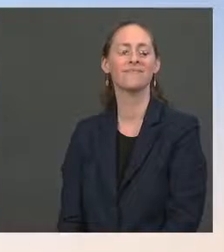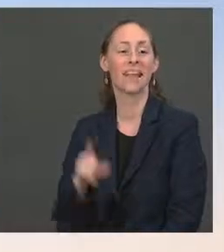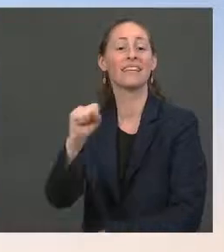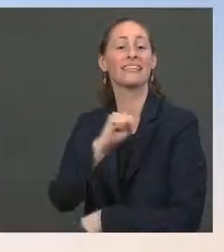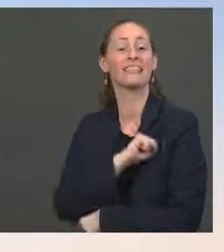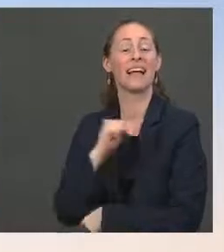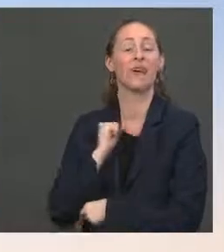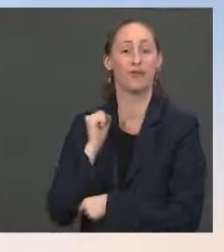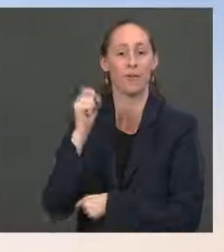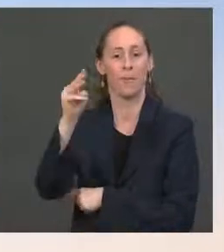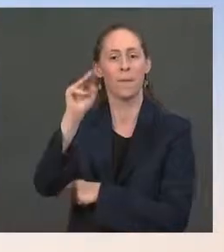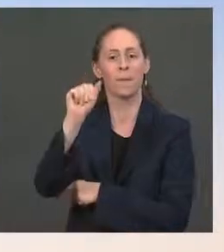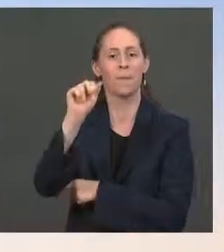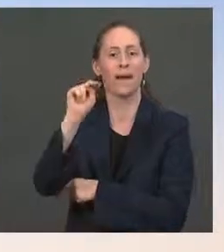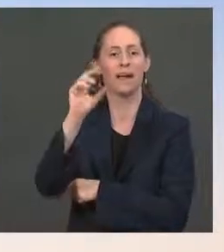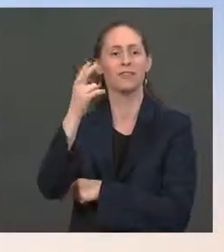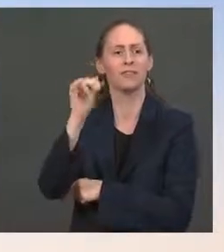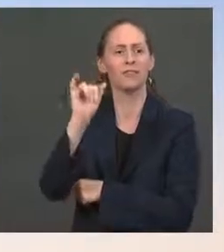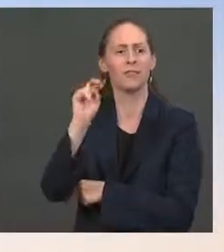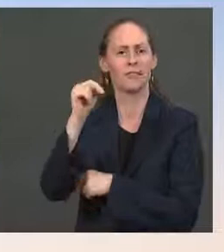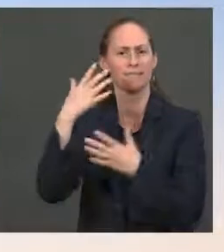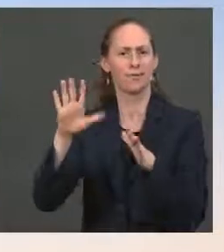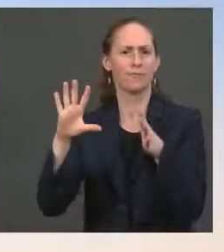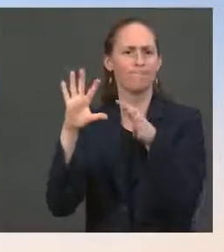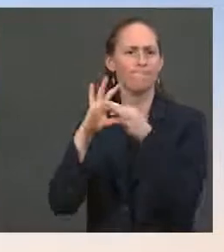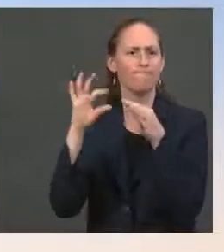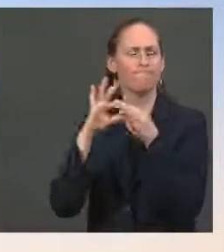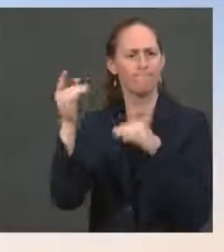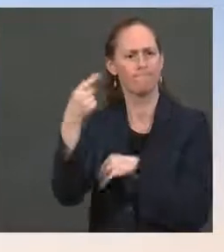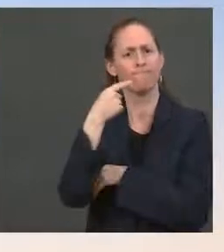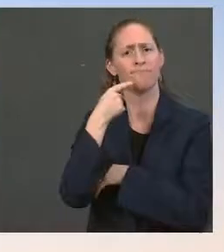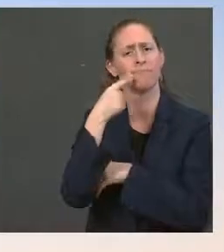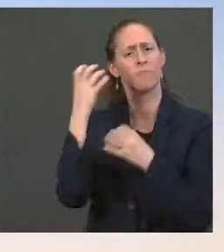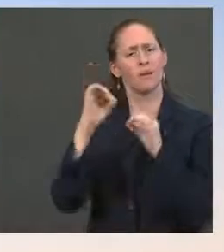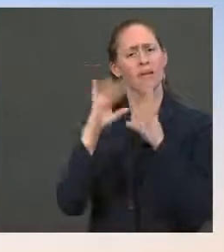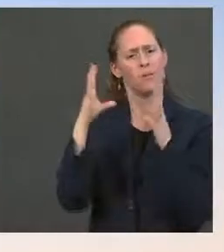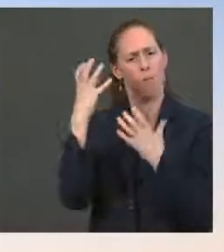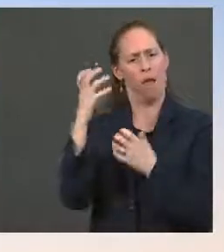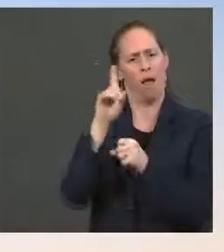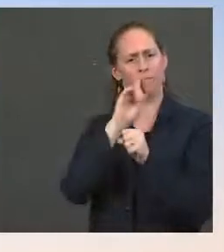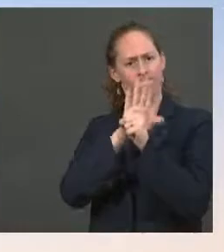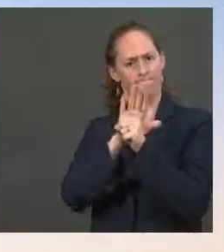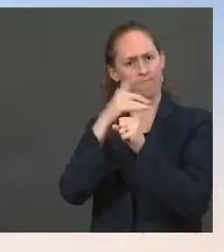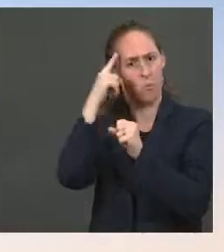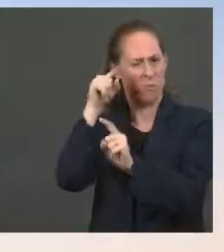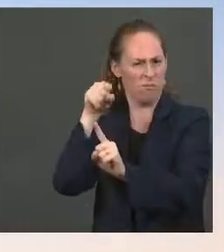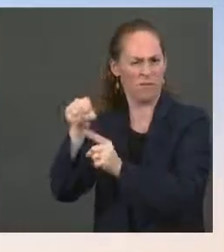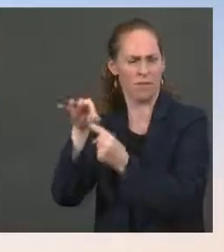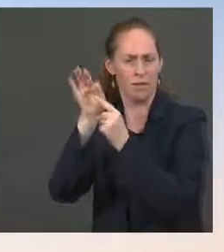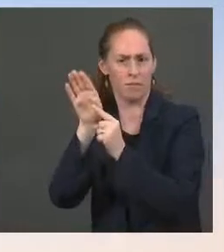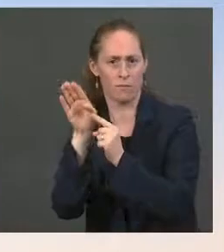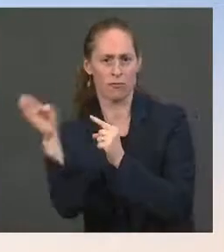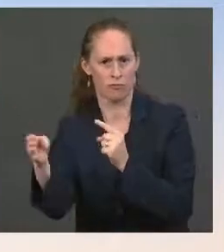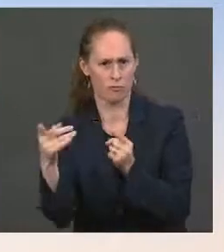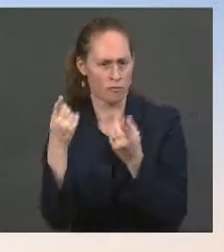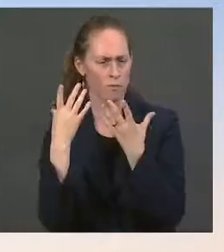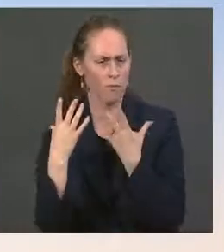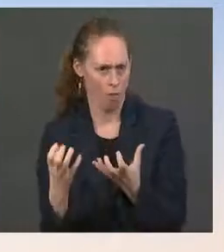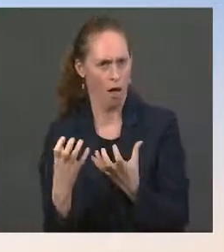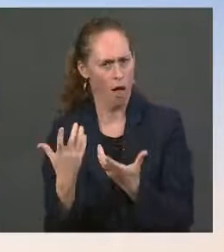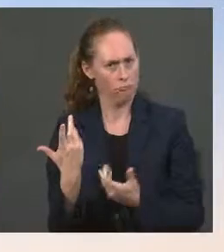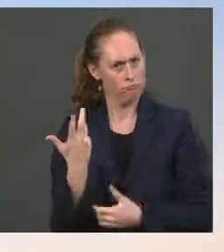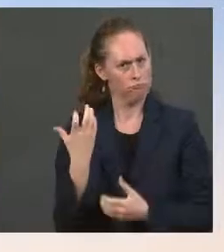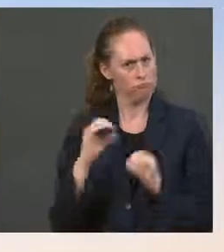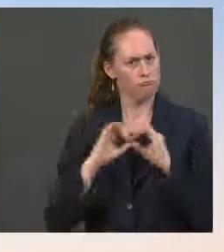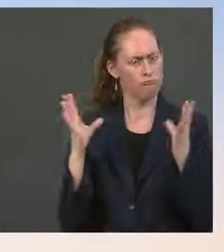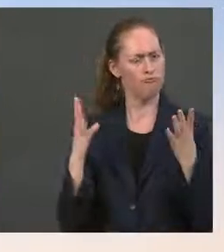he wants to see a Hyde Amendment included in the reconciliation bill. Congressman Jayapal and others are opposed to that.